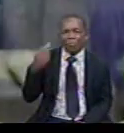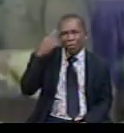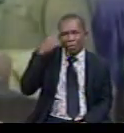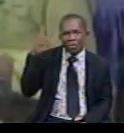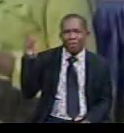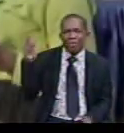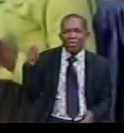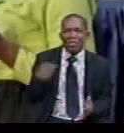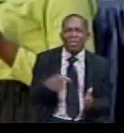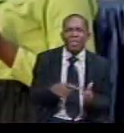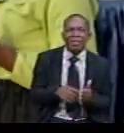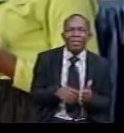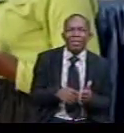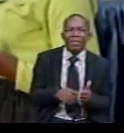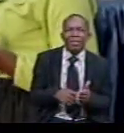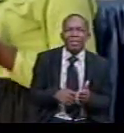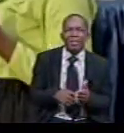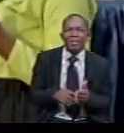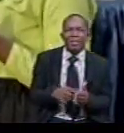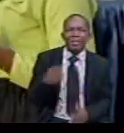for thee